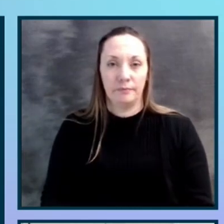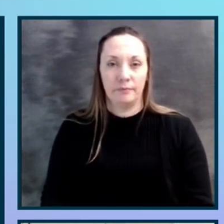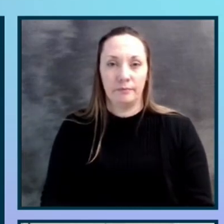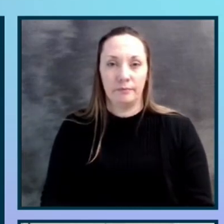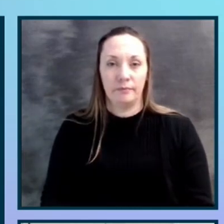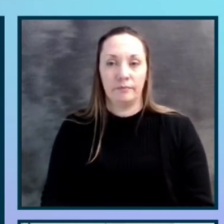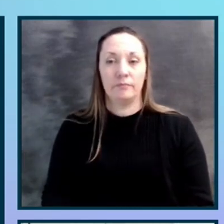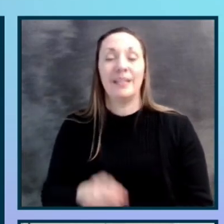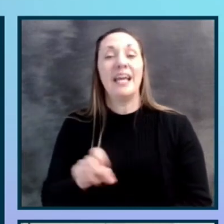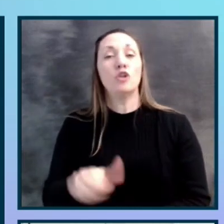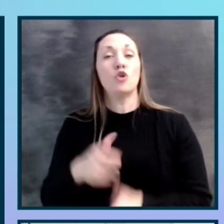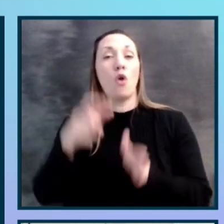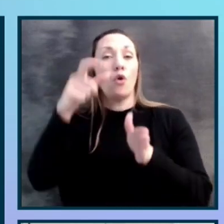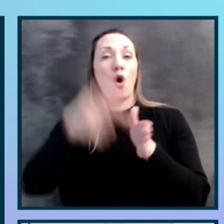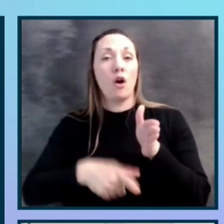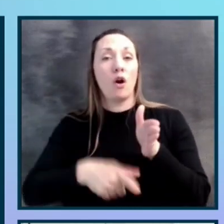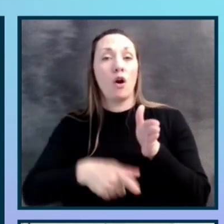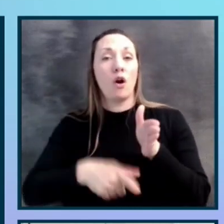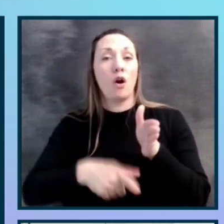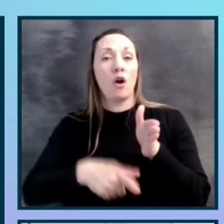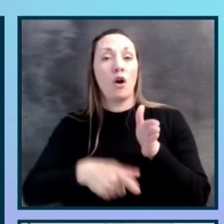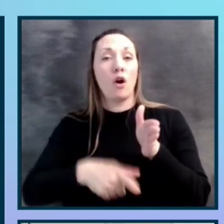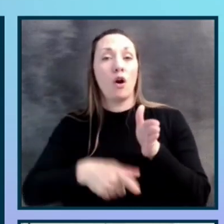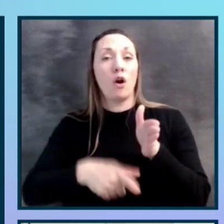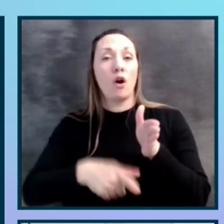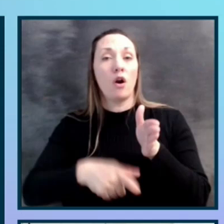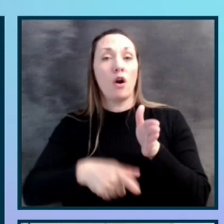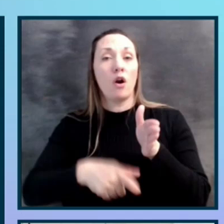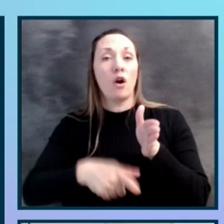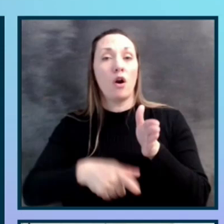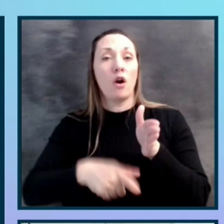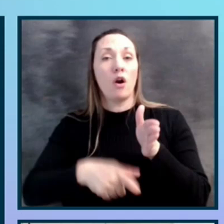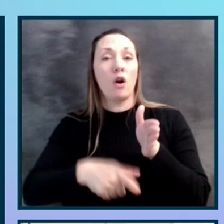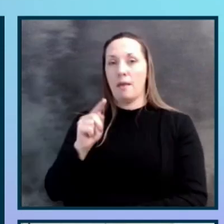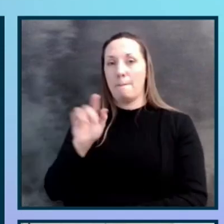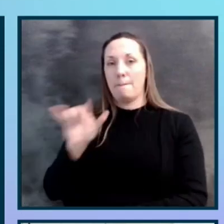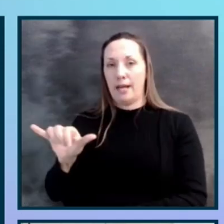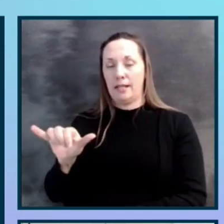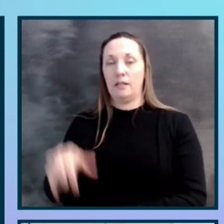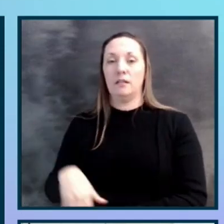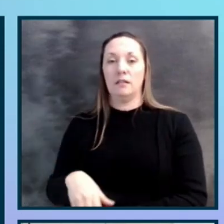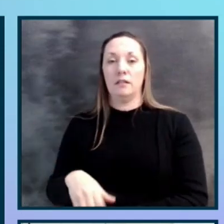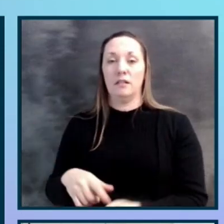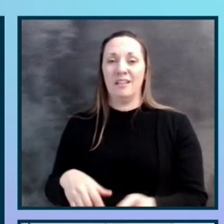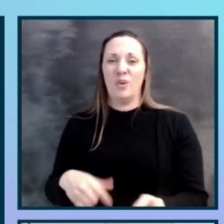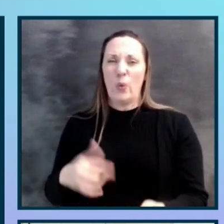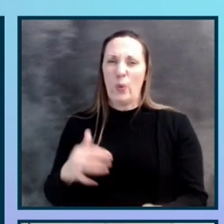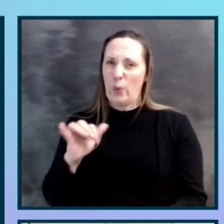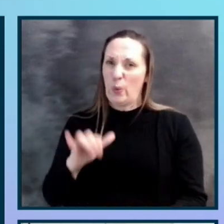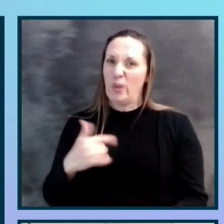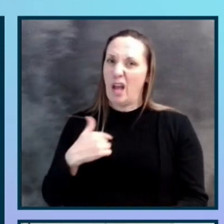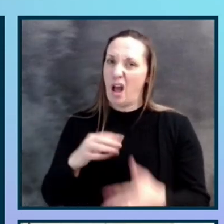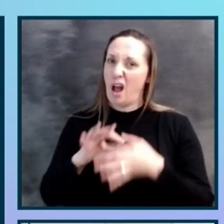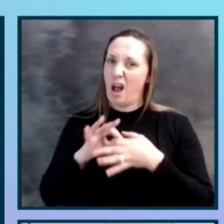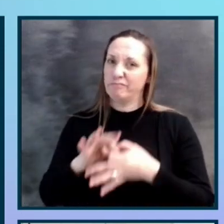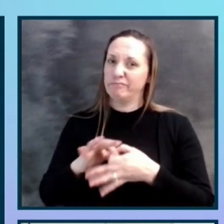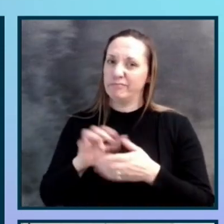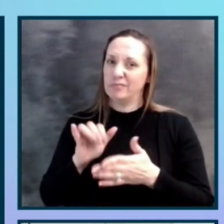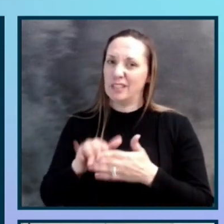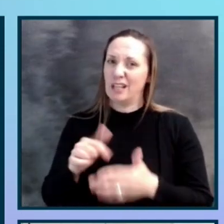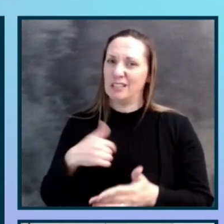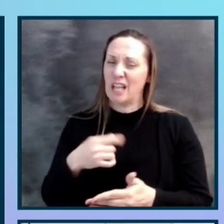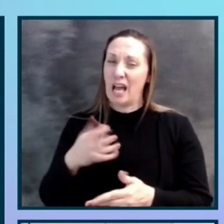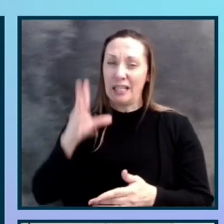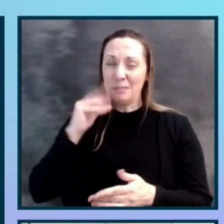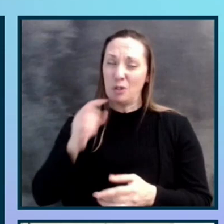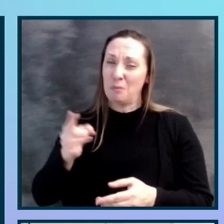Here's another article from The Mighty. And this one's very close to me as someone who has pretty bad migraines from